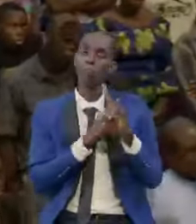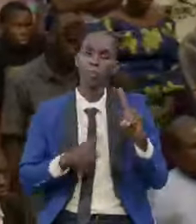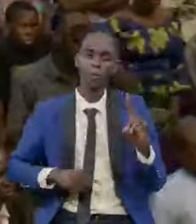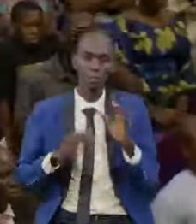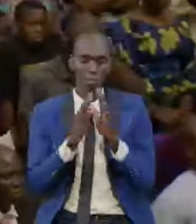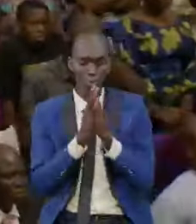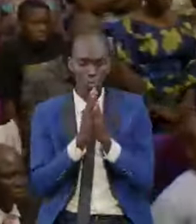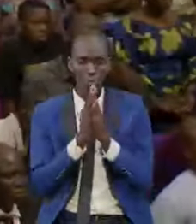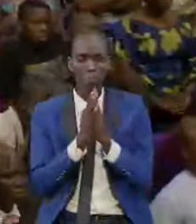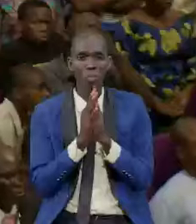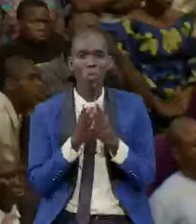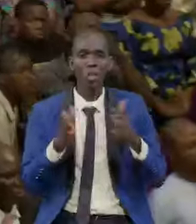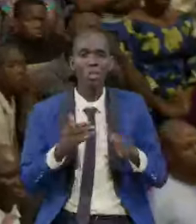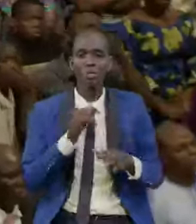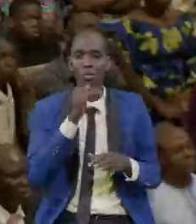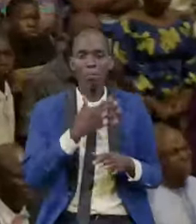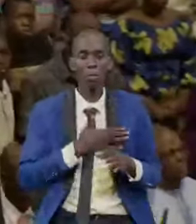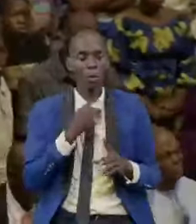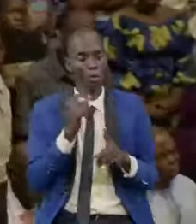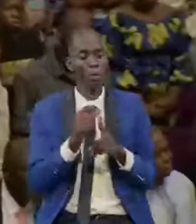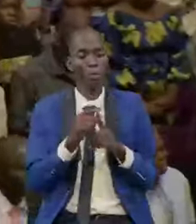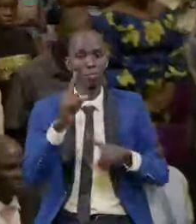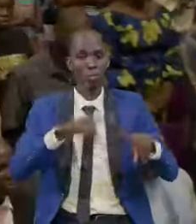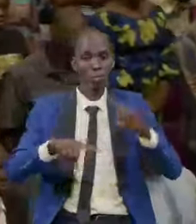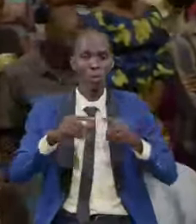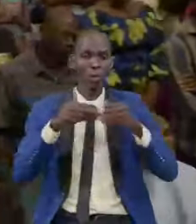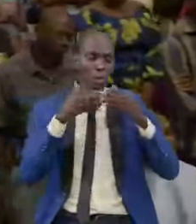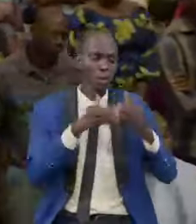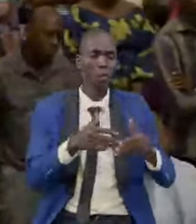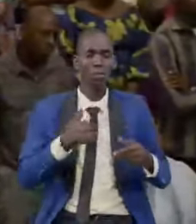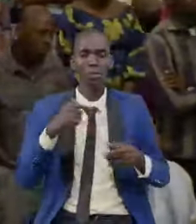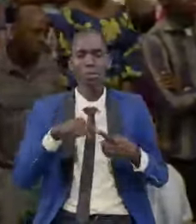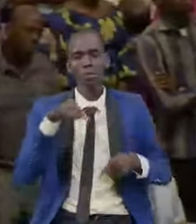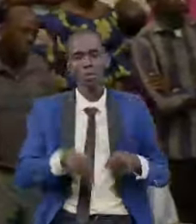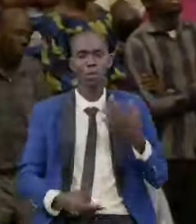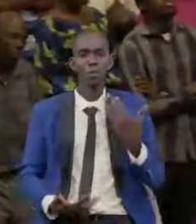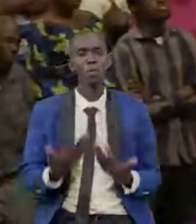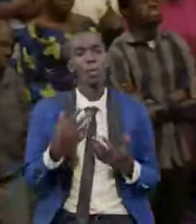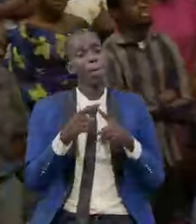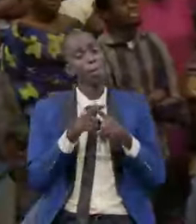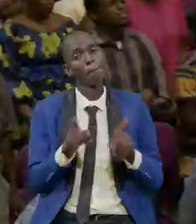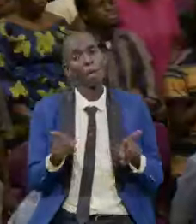Send me to hell. But let the fire